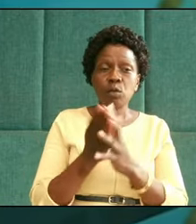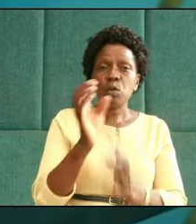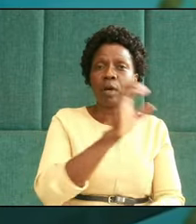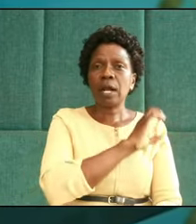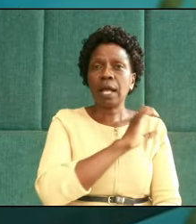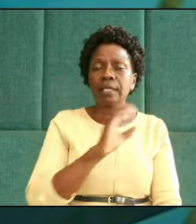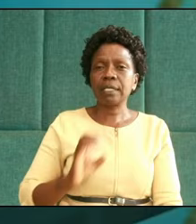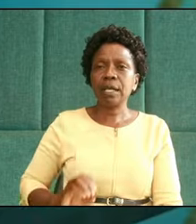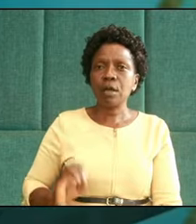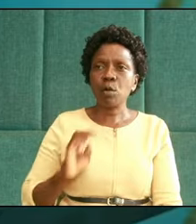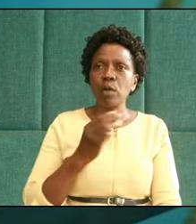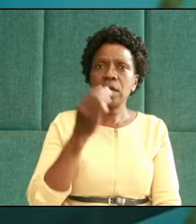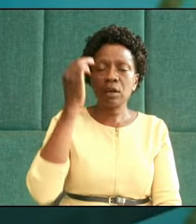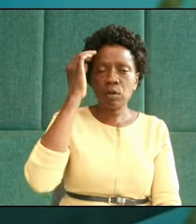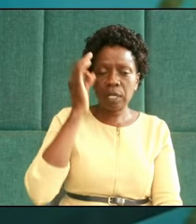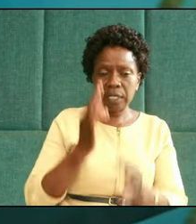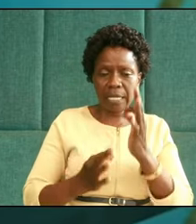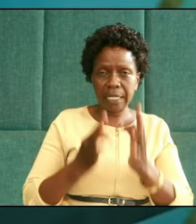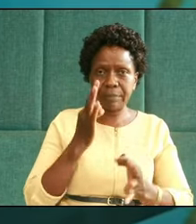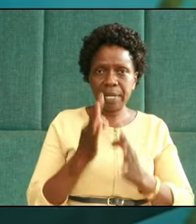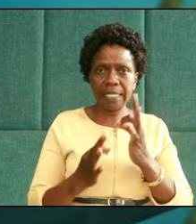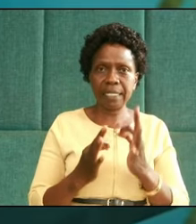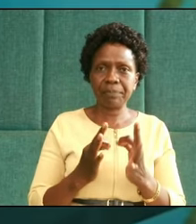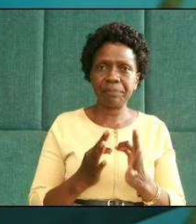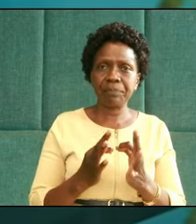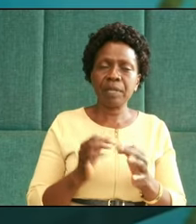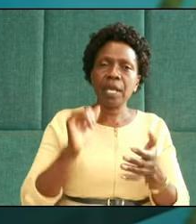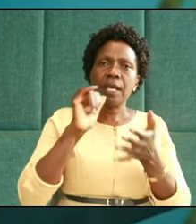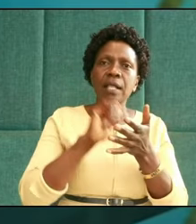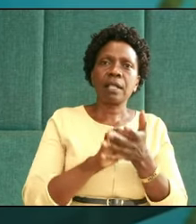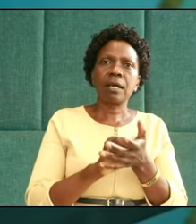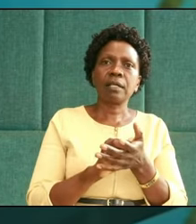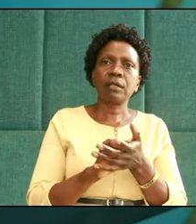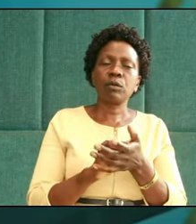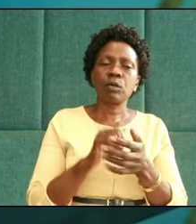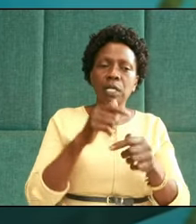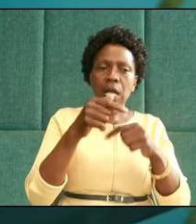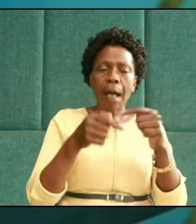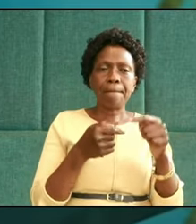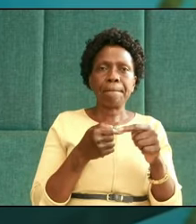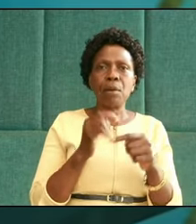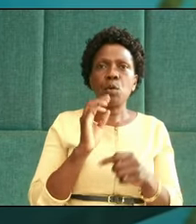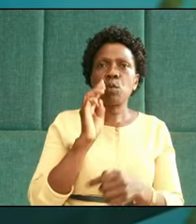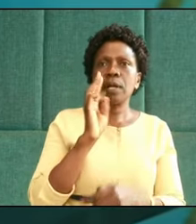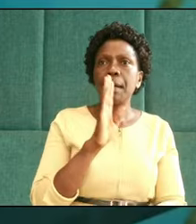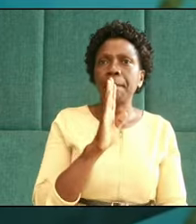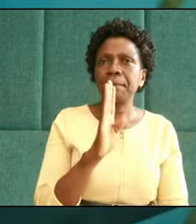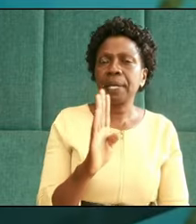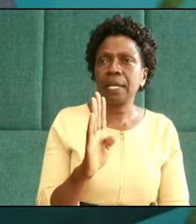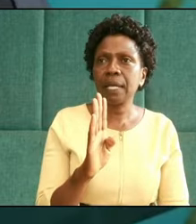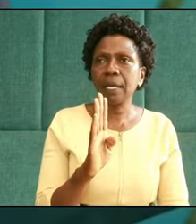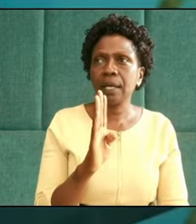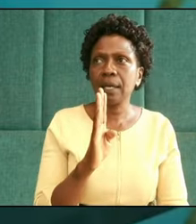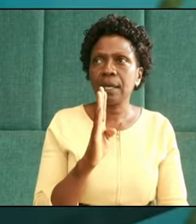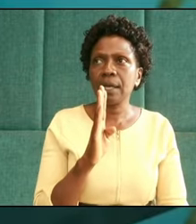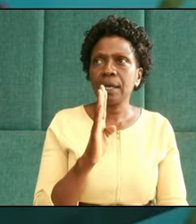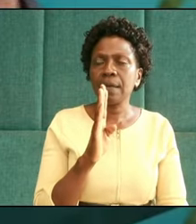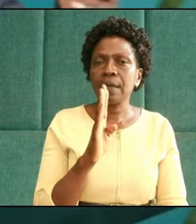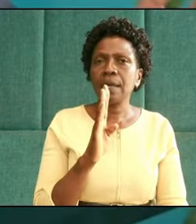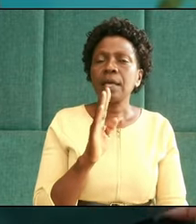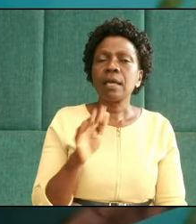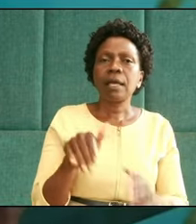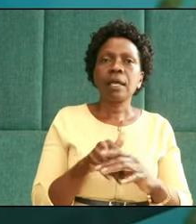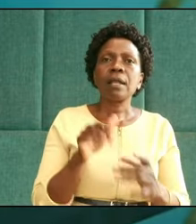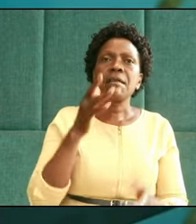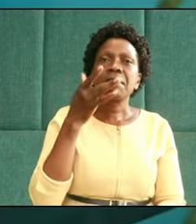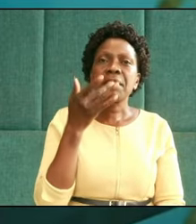we know that the judgment that will come will be pronounced in favor of